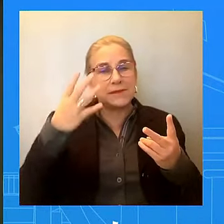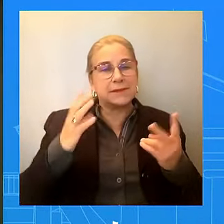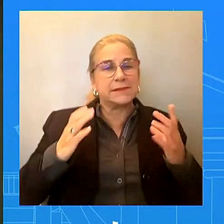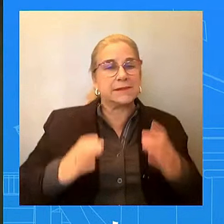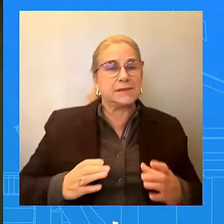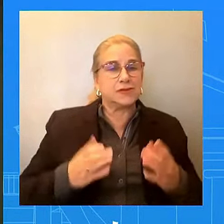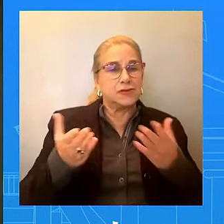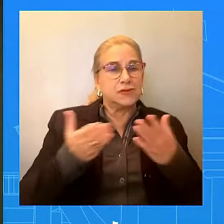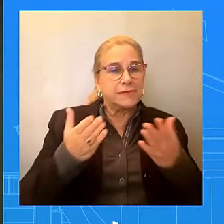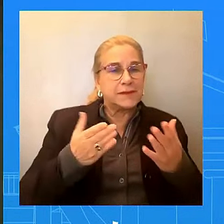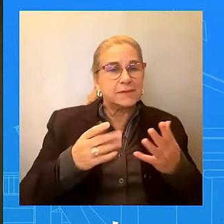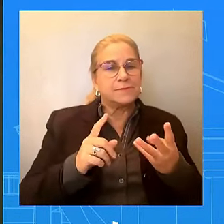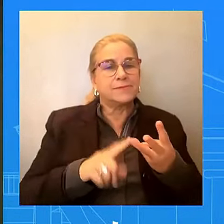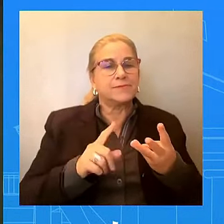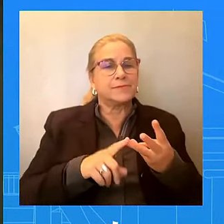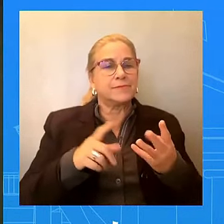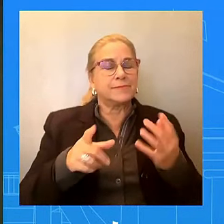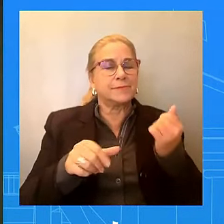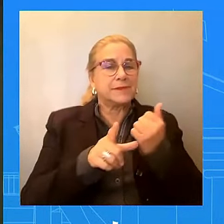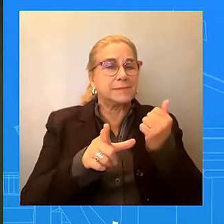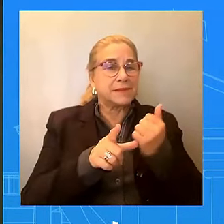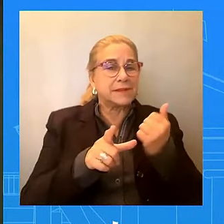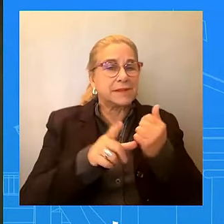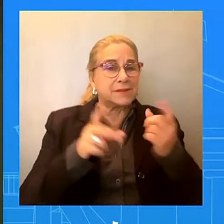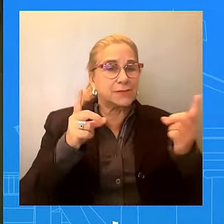to be in the red.